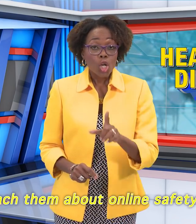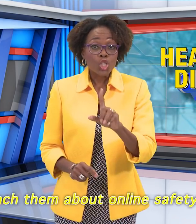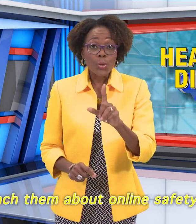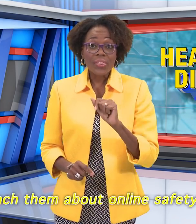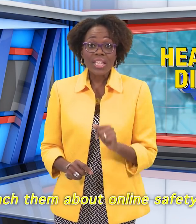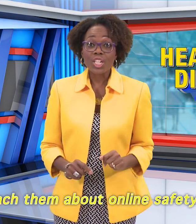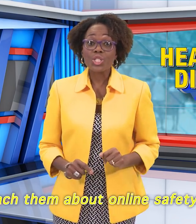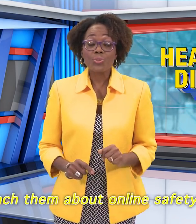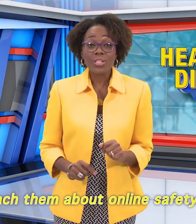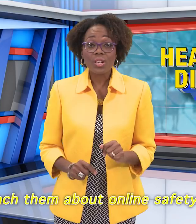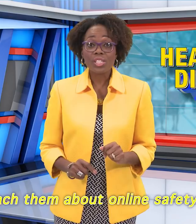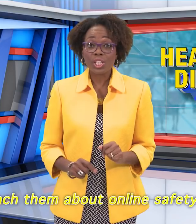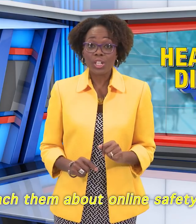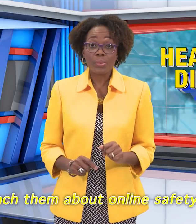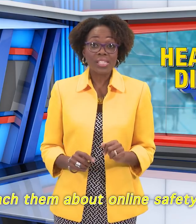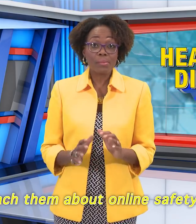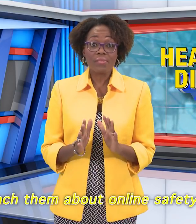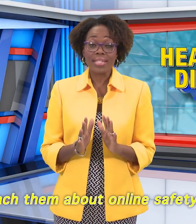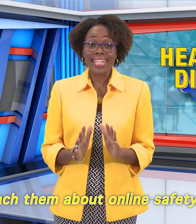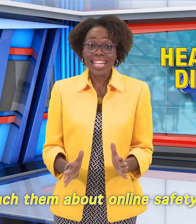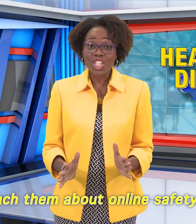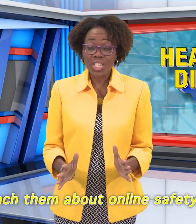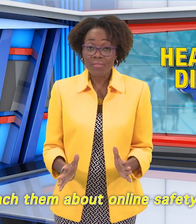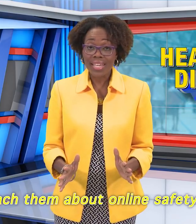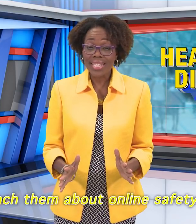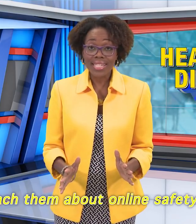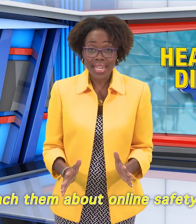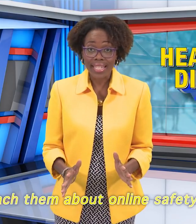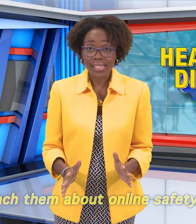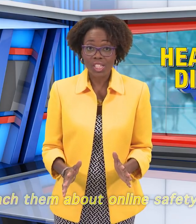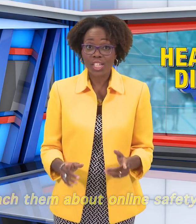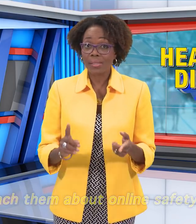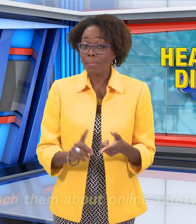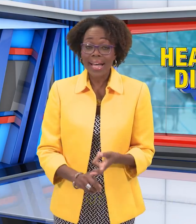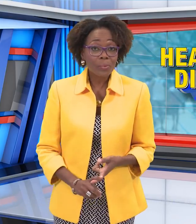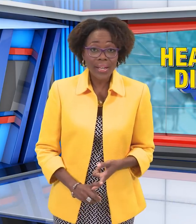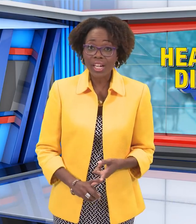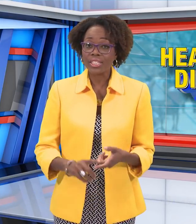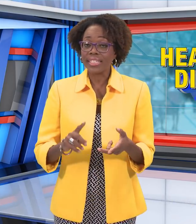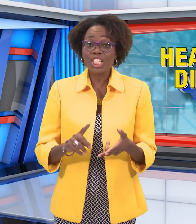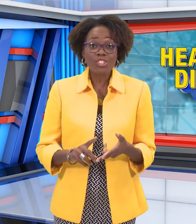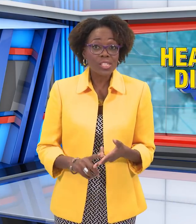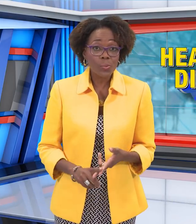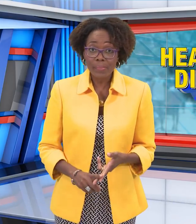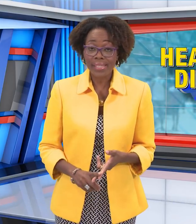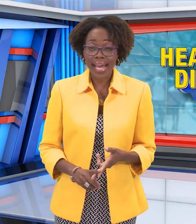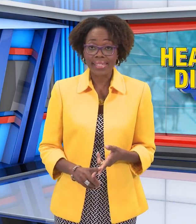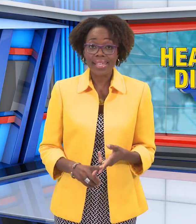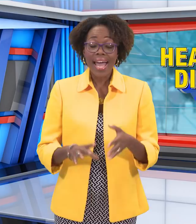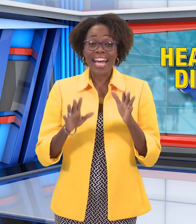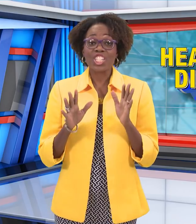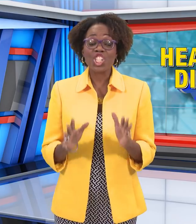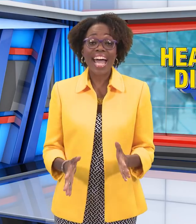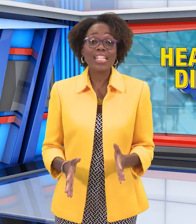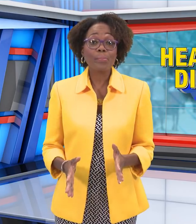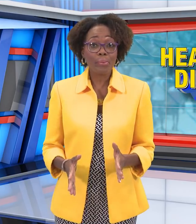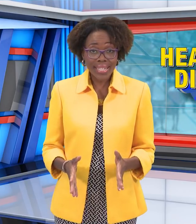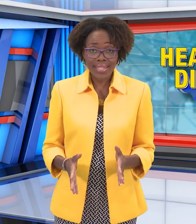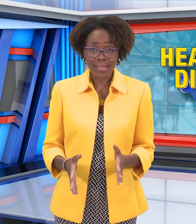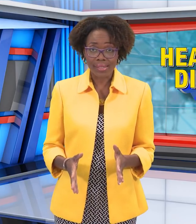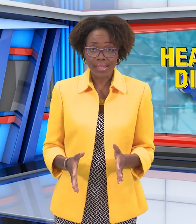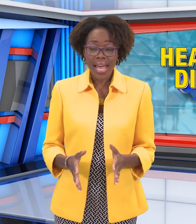measures. Don't think they're too young to learn about some of the dangers of the internet, such as malware, dangerous websites, and